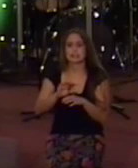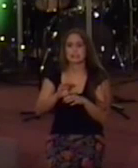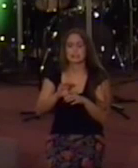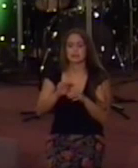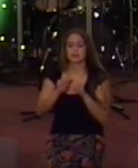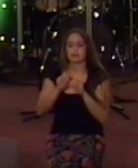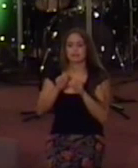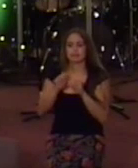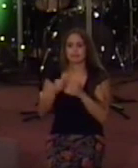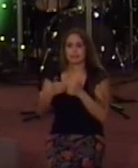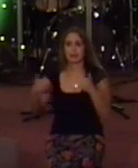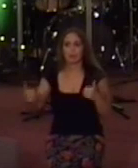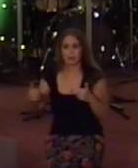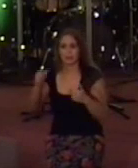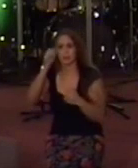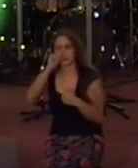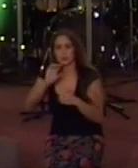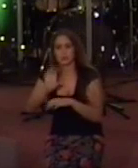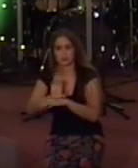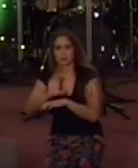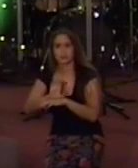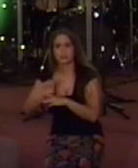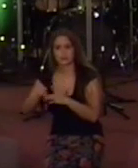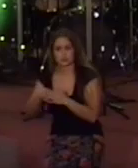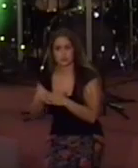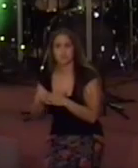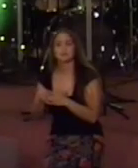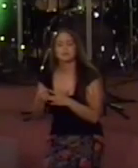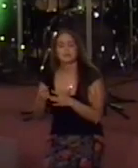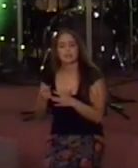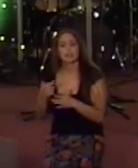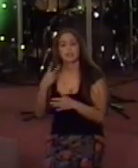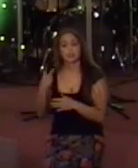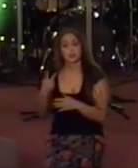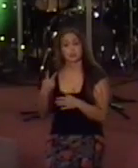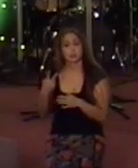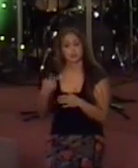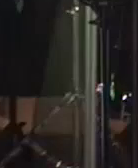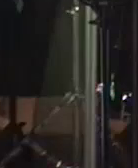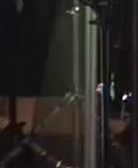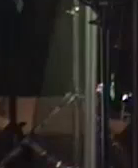in 1054 AD. And from those two branches,